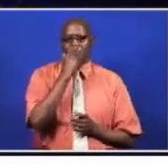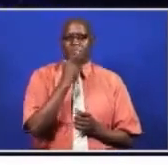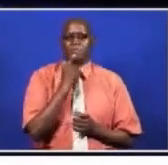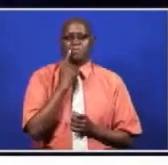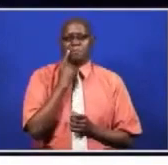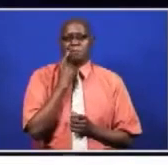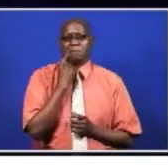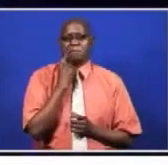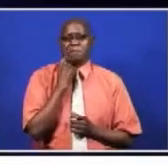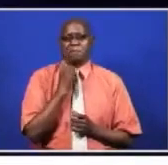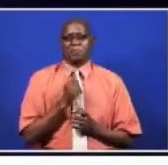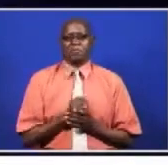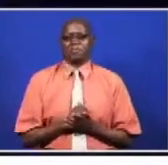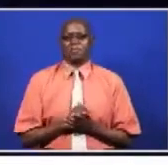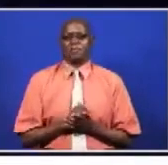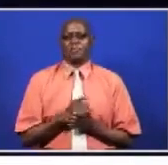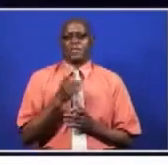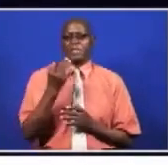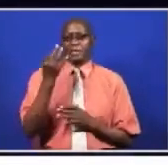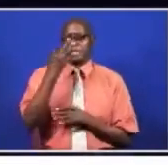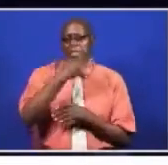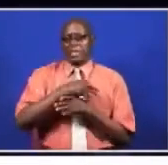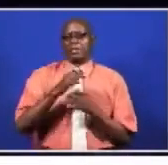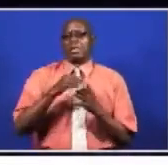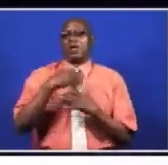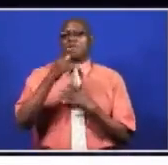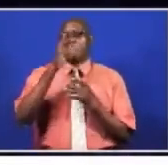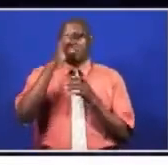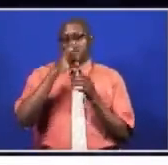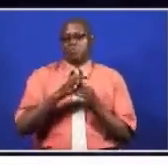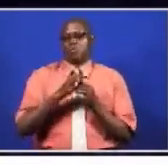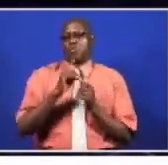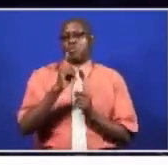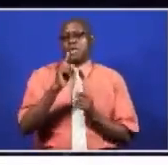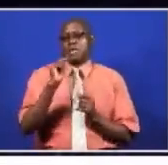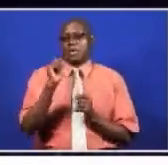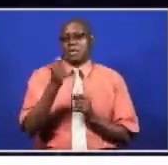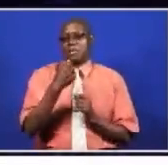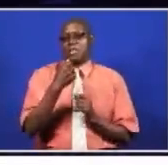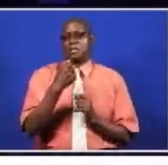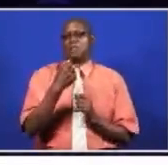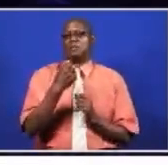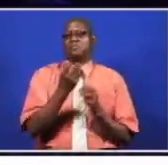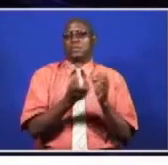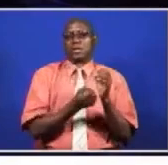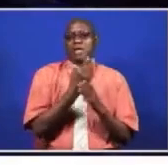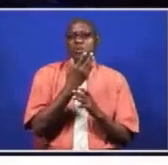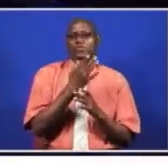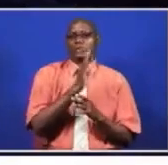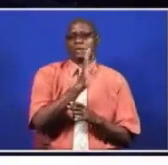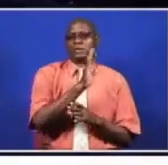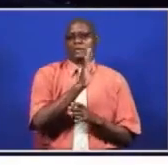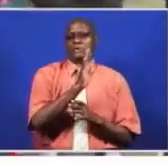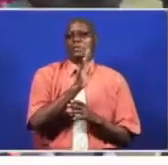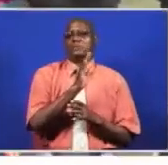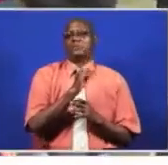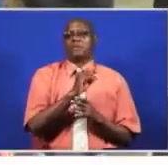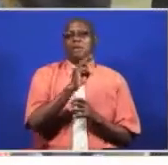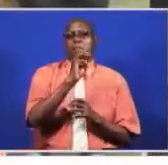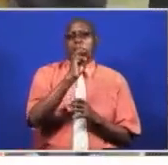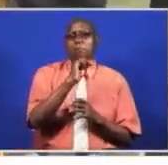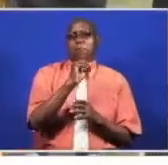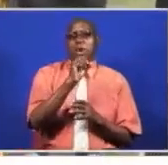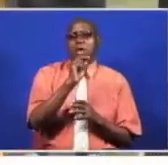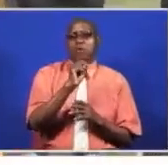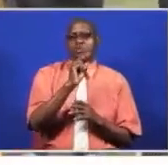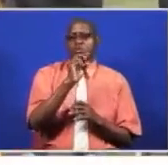Three days after the Azimio la Umoja One Kenya Coalition Party launched its manifesto, the Kenya University Students Organization